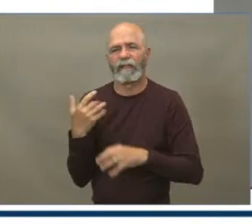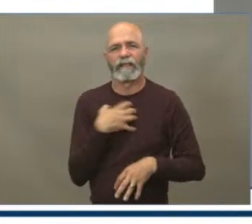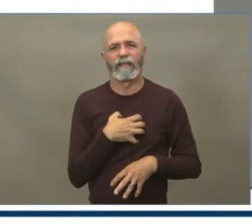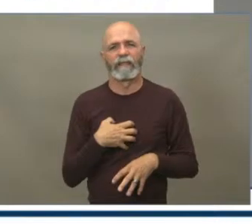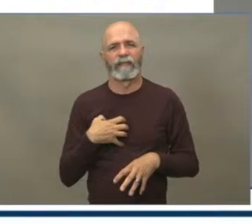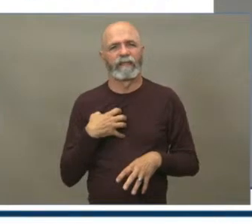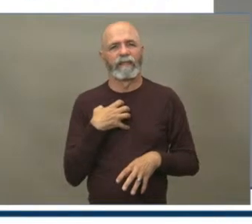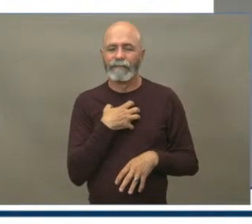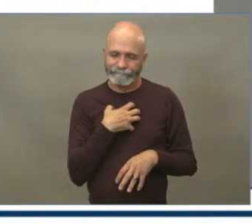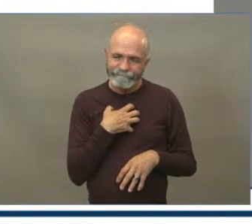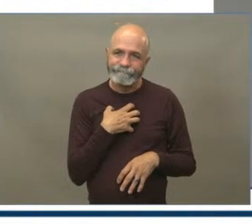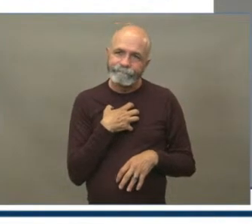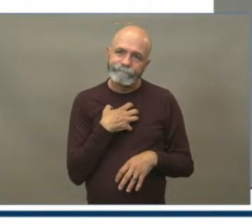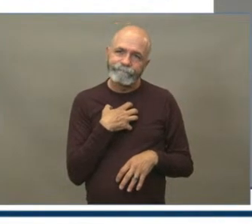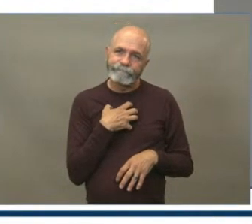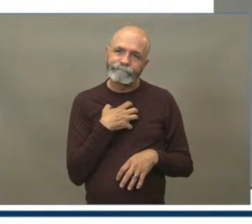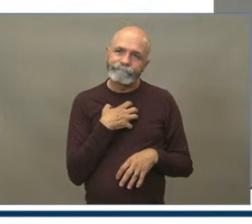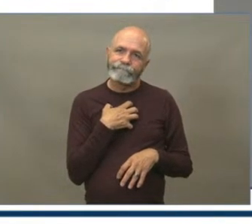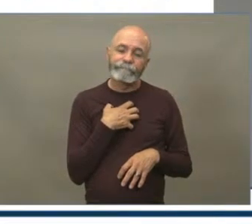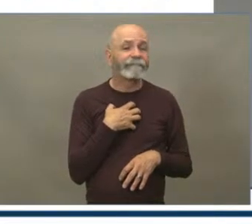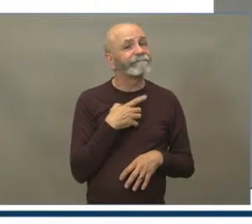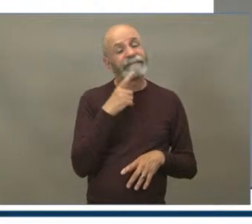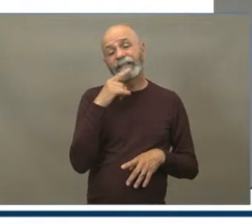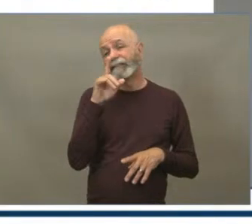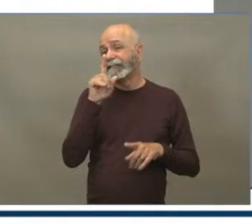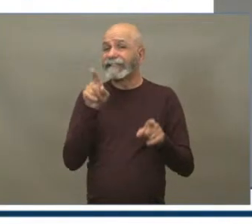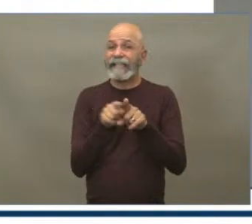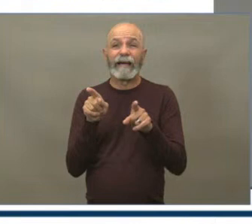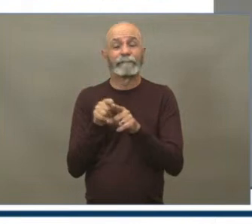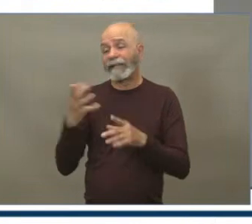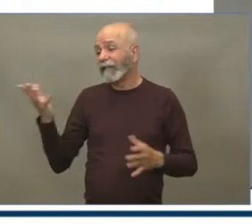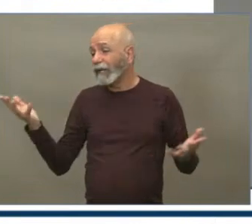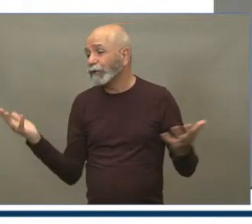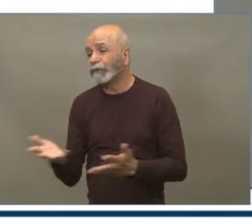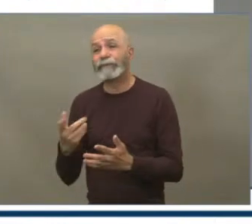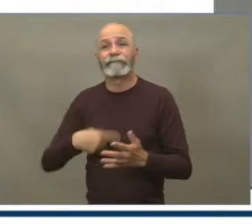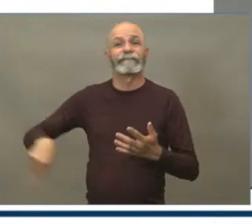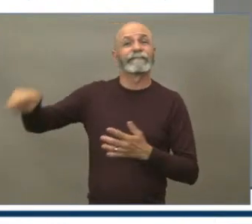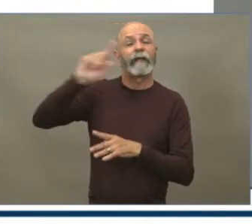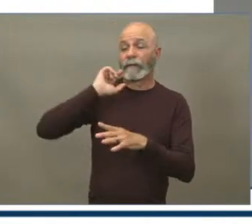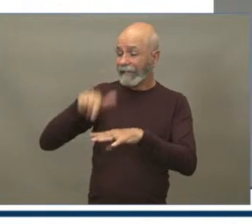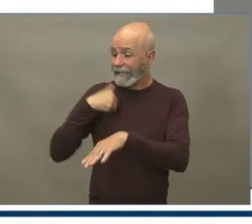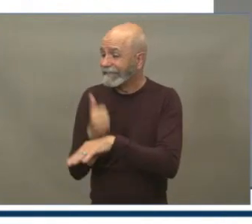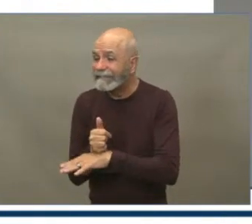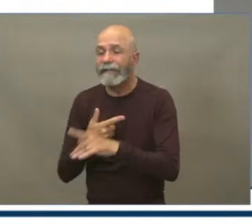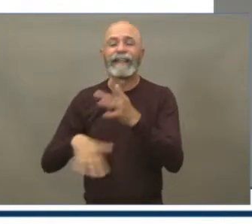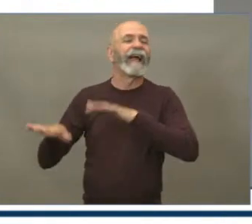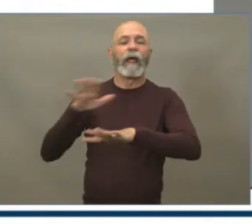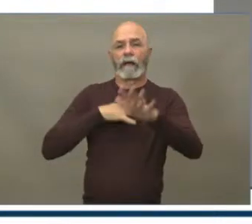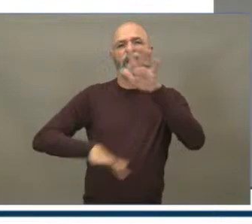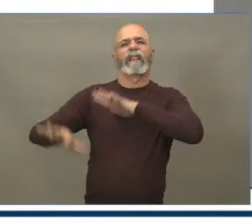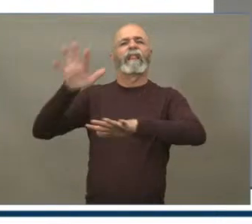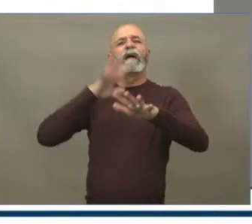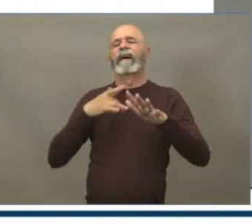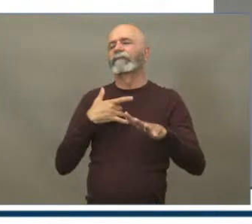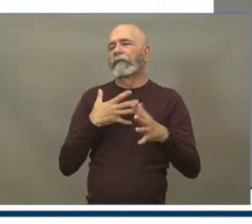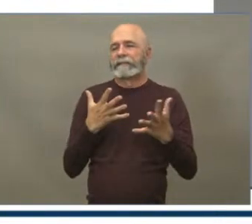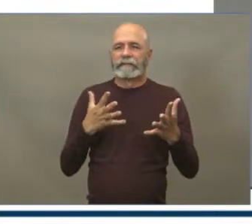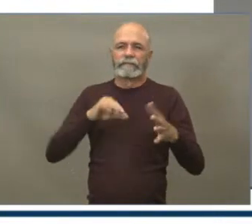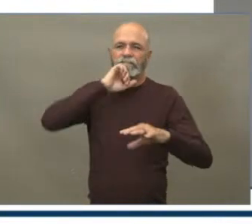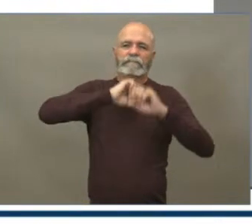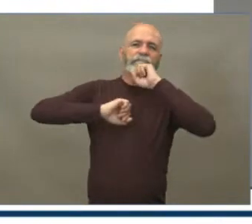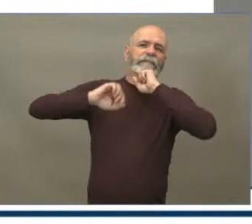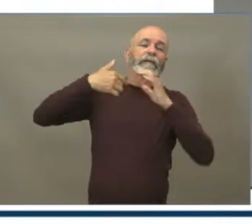necessarily disrupting the lives of all Nova Scotians with our restrictions. Our current situation means we need to do whatever we can to